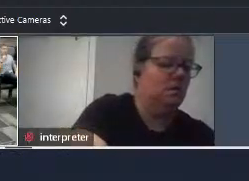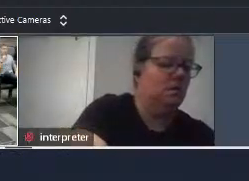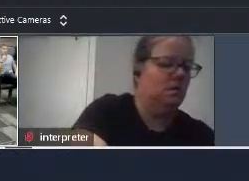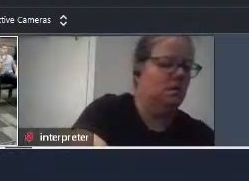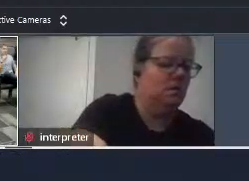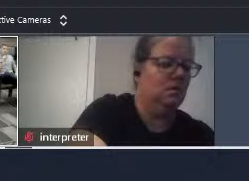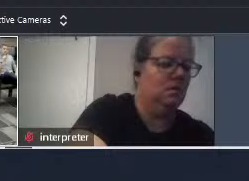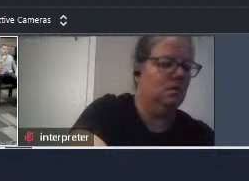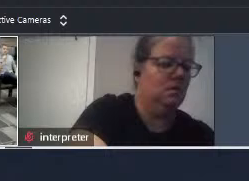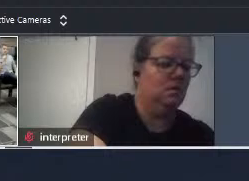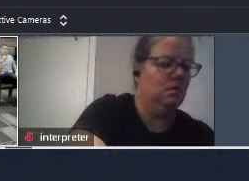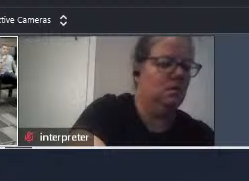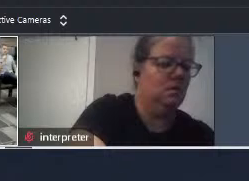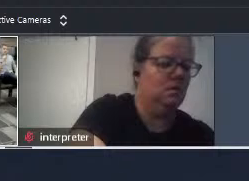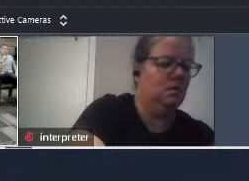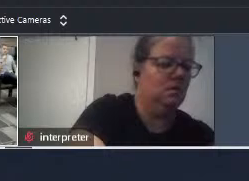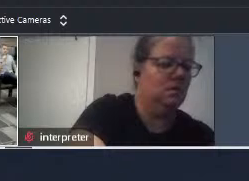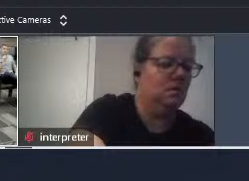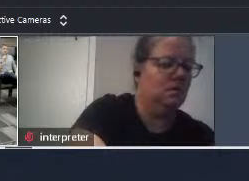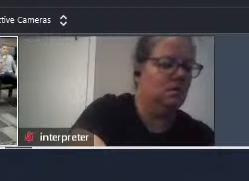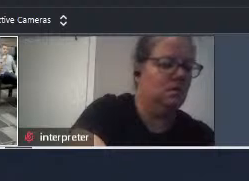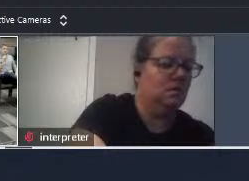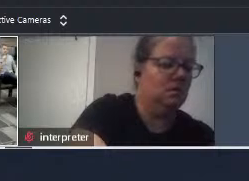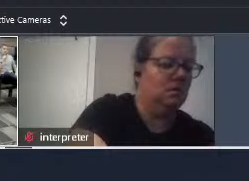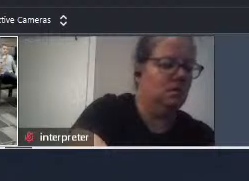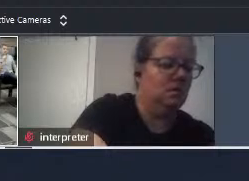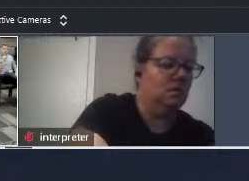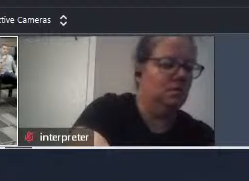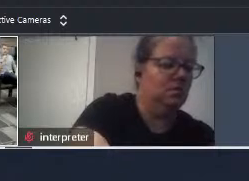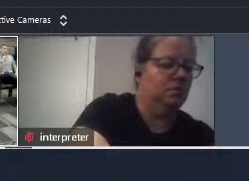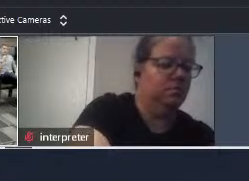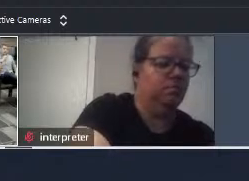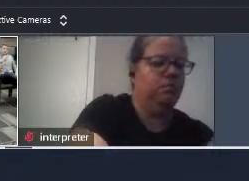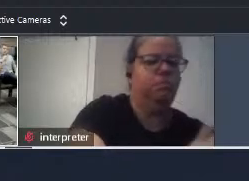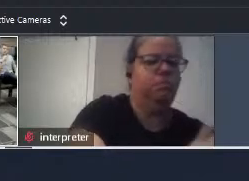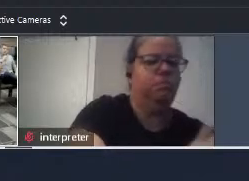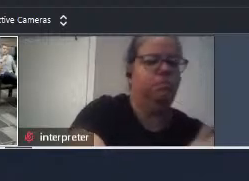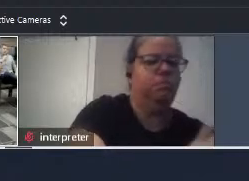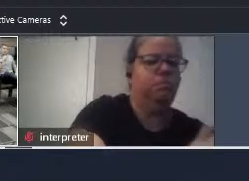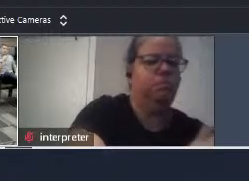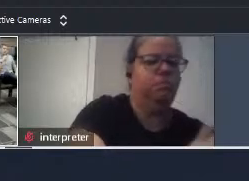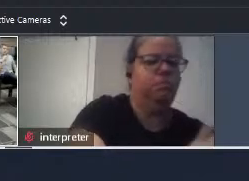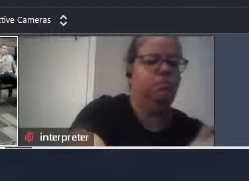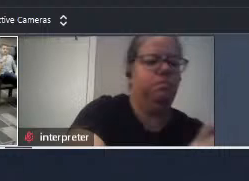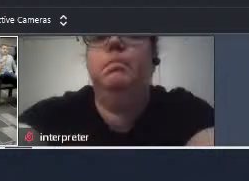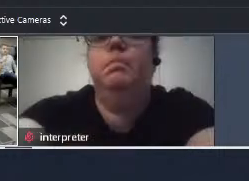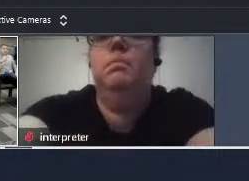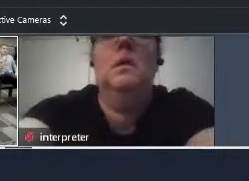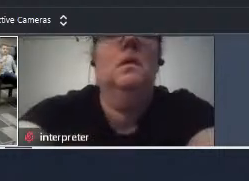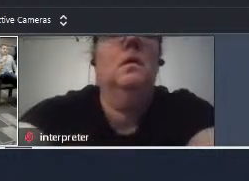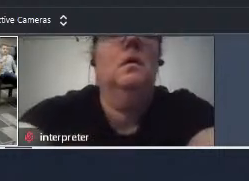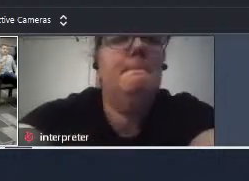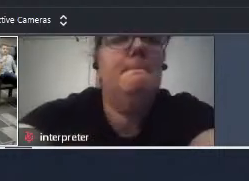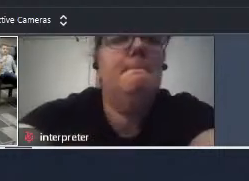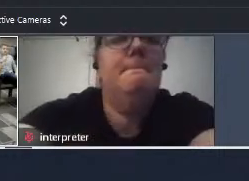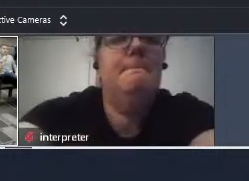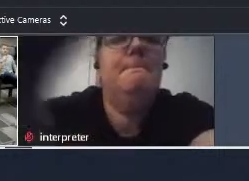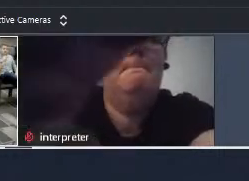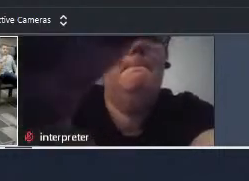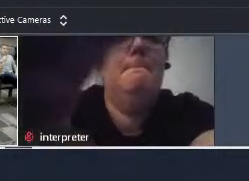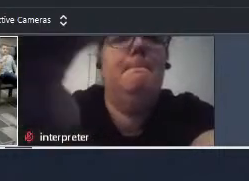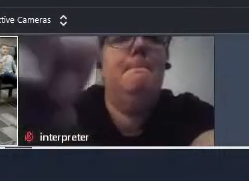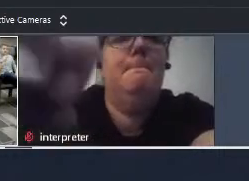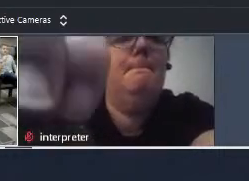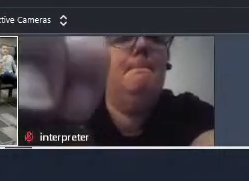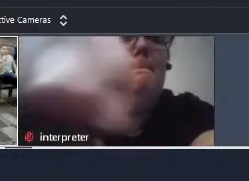lit beautifully, changing colors, and you can see the twinkling lights of the Civic Road just beyond it. Now, just